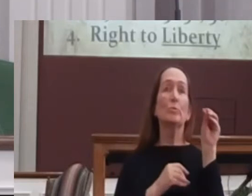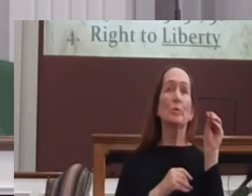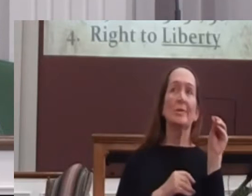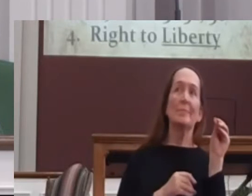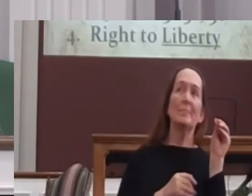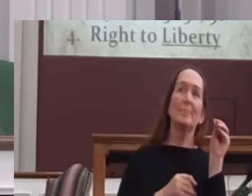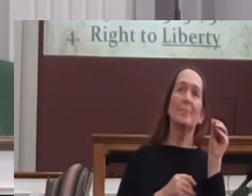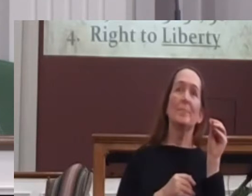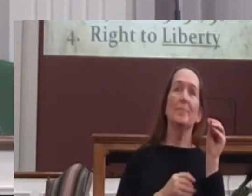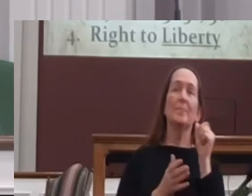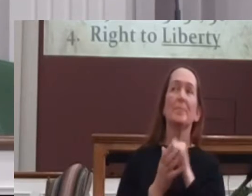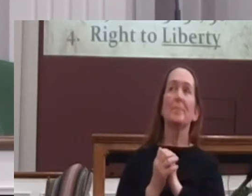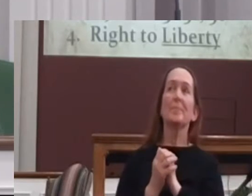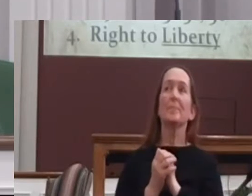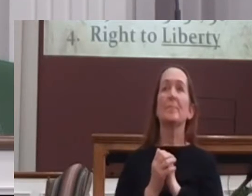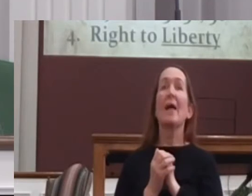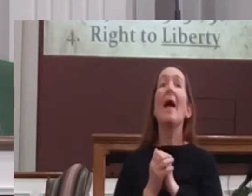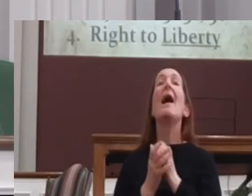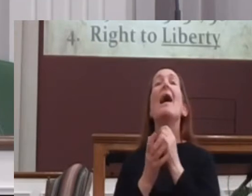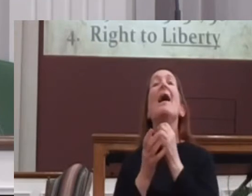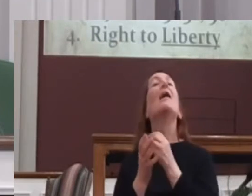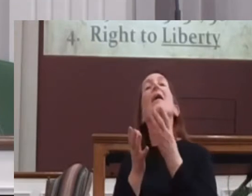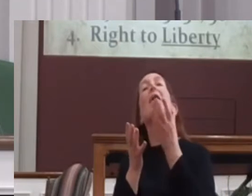After all, we do live in Missouri,